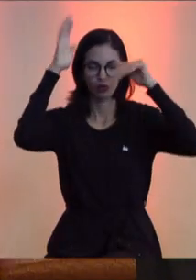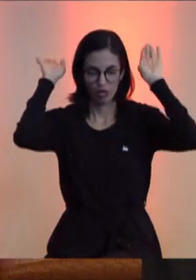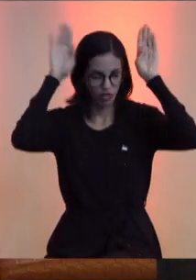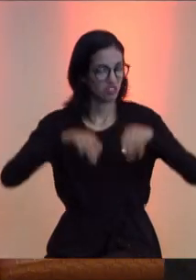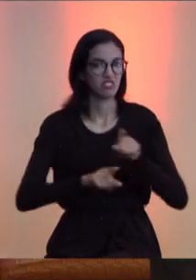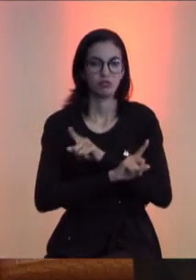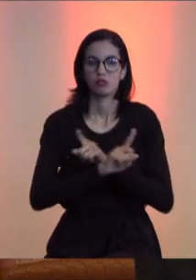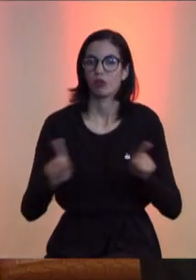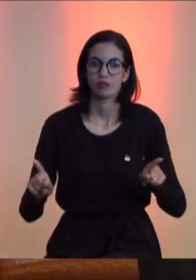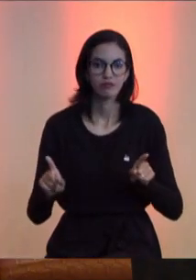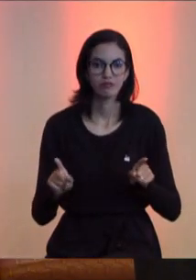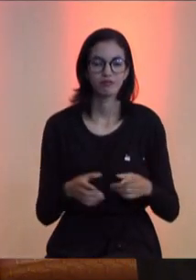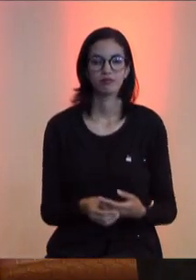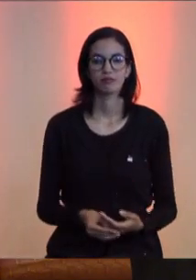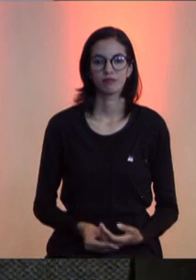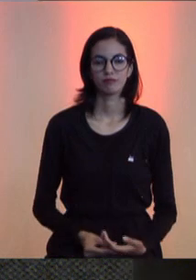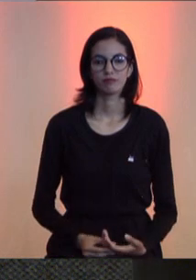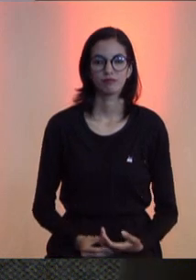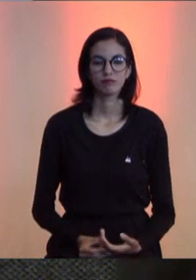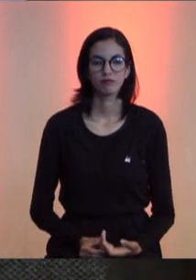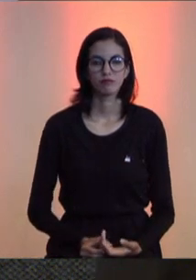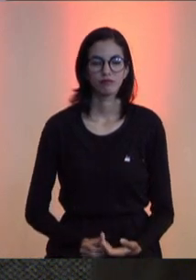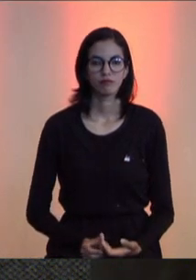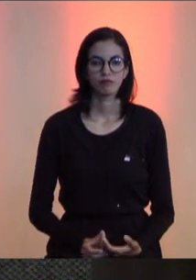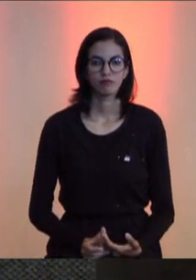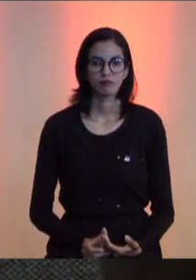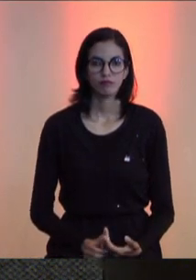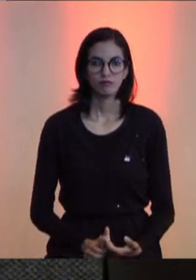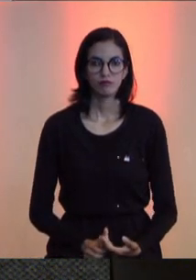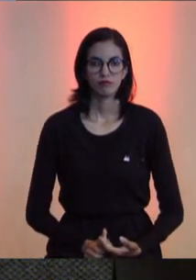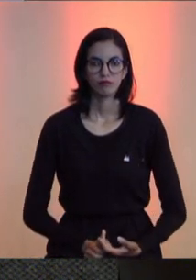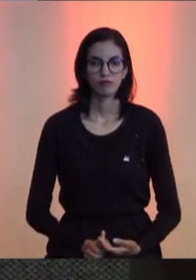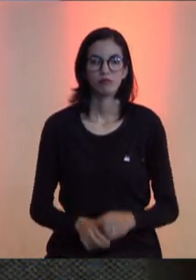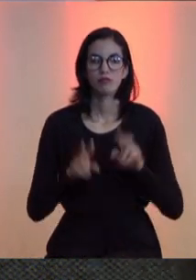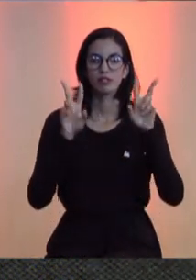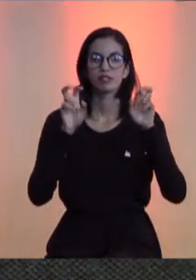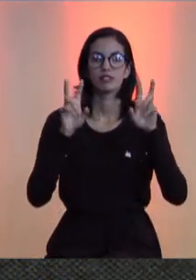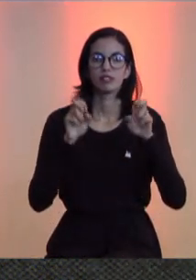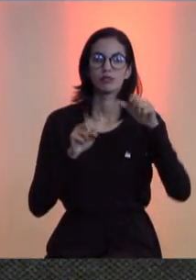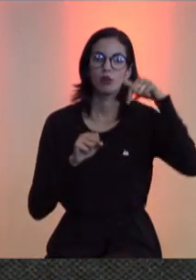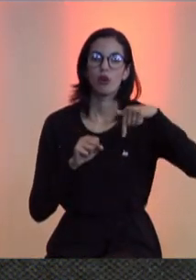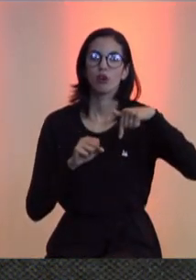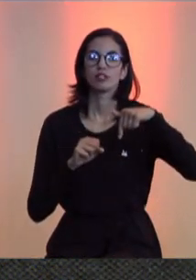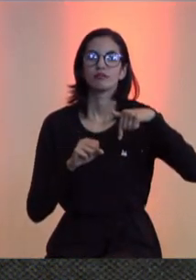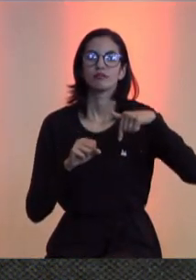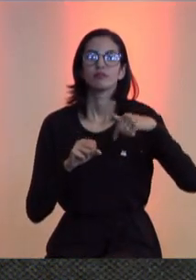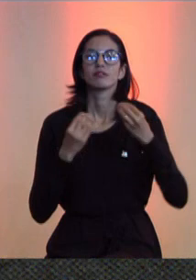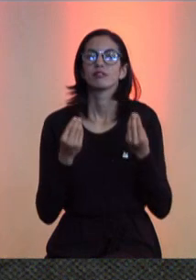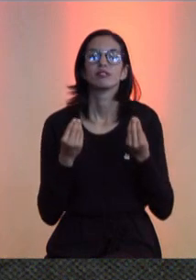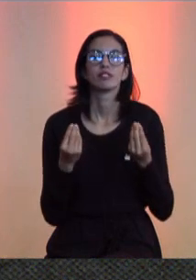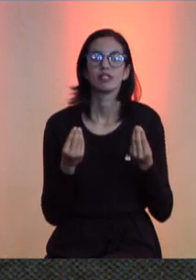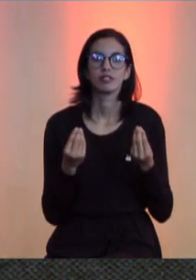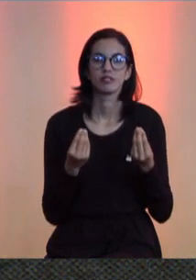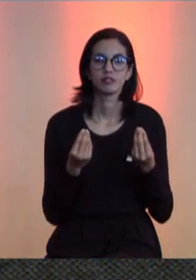is, But If Not Faith. El título de nuestro mensaje es, La fe del